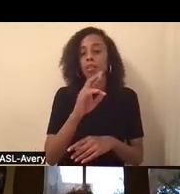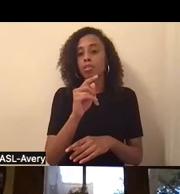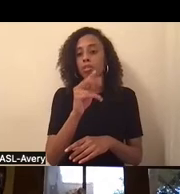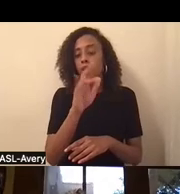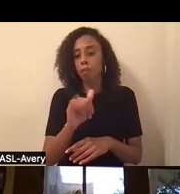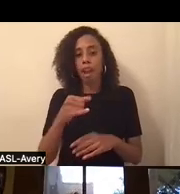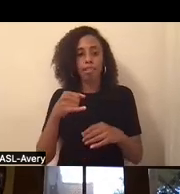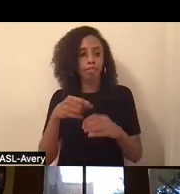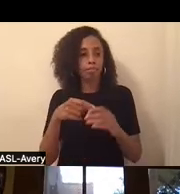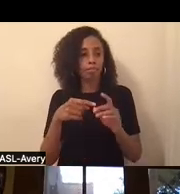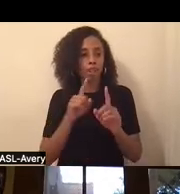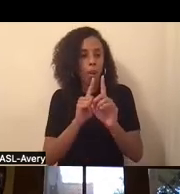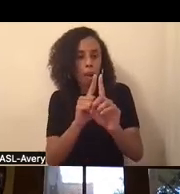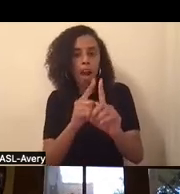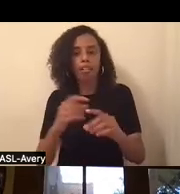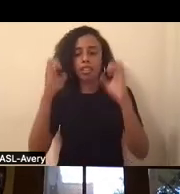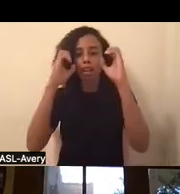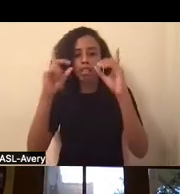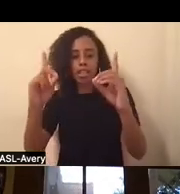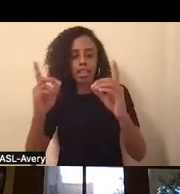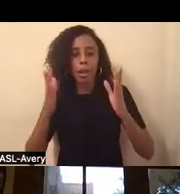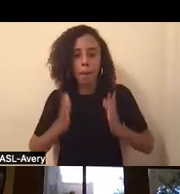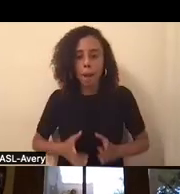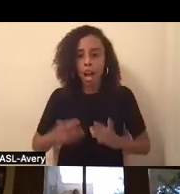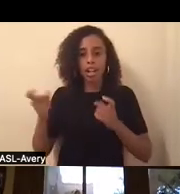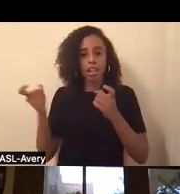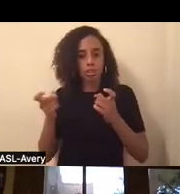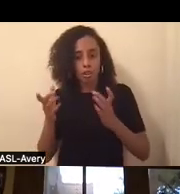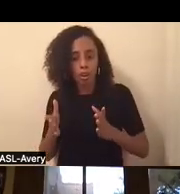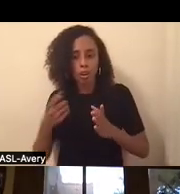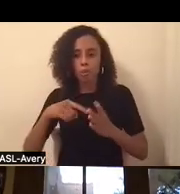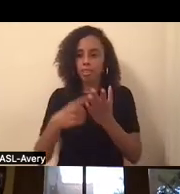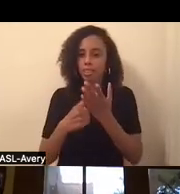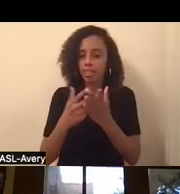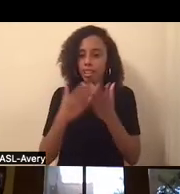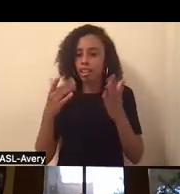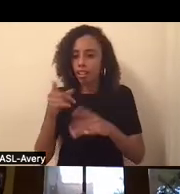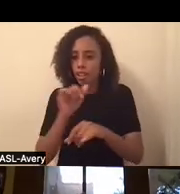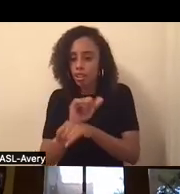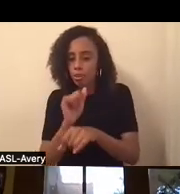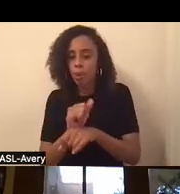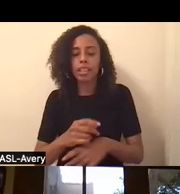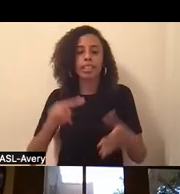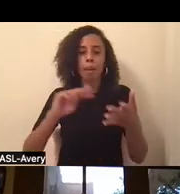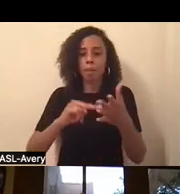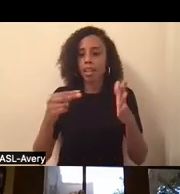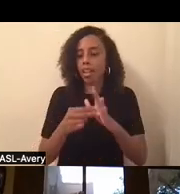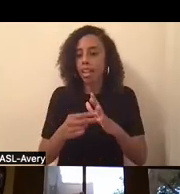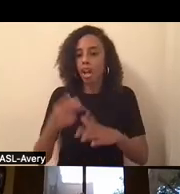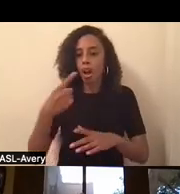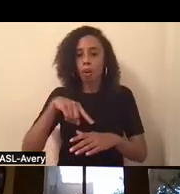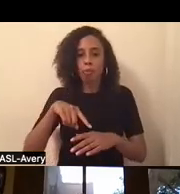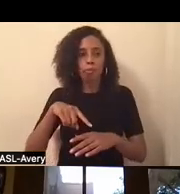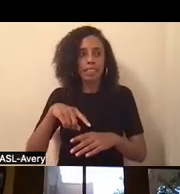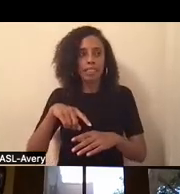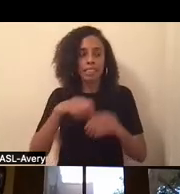body autonomy. We've been talking a lot about that this week, right? It means that we topple